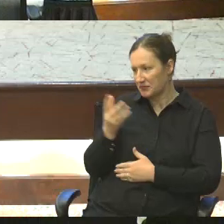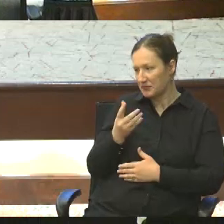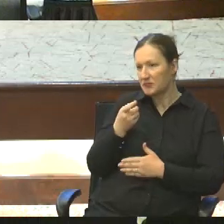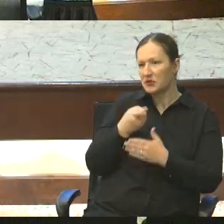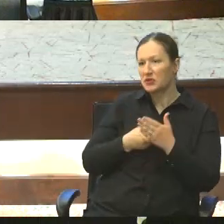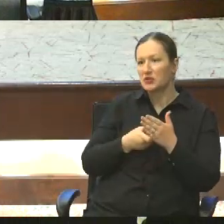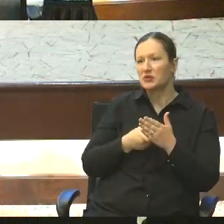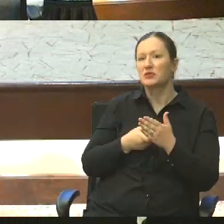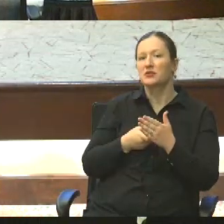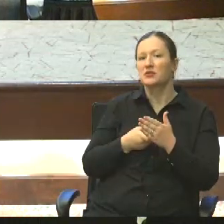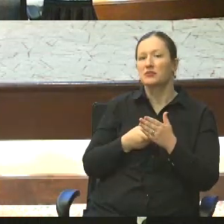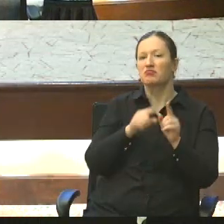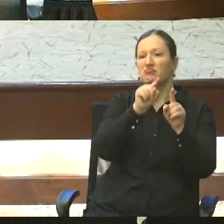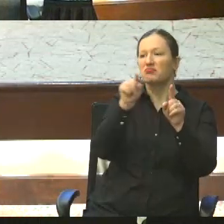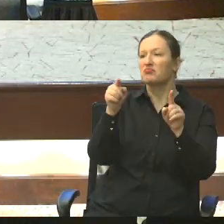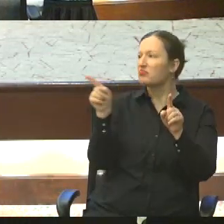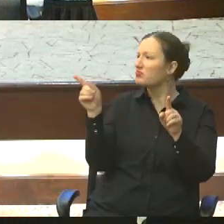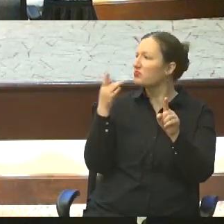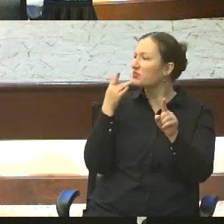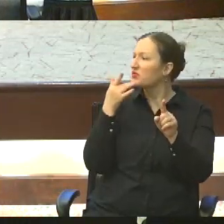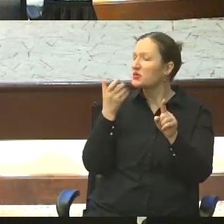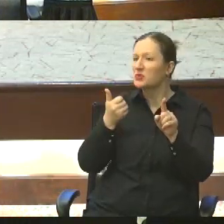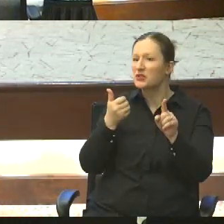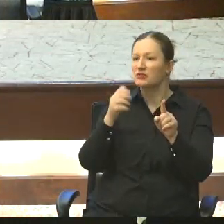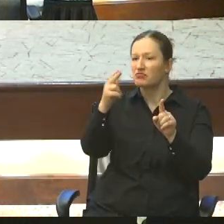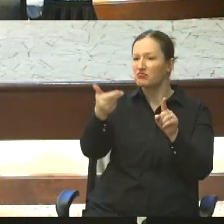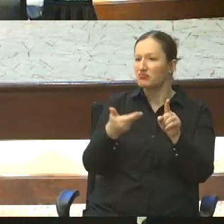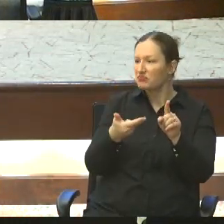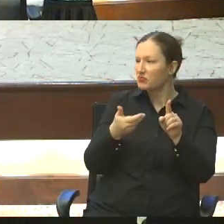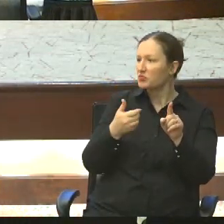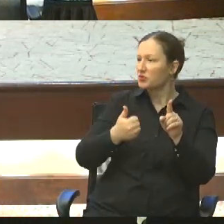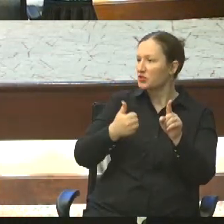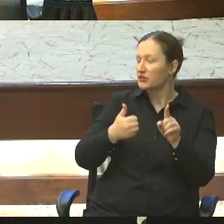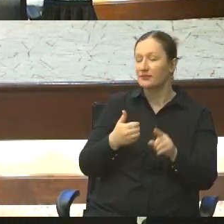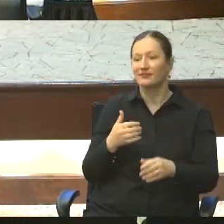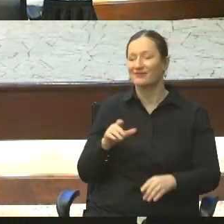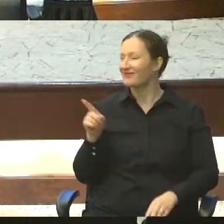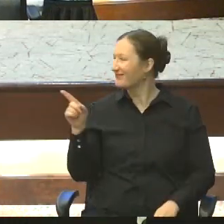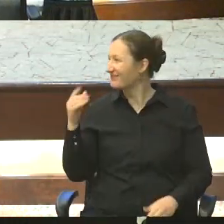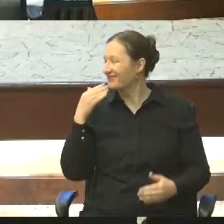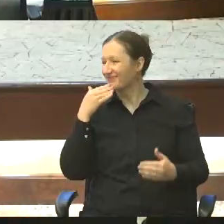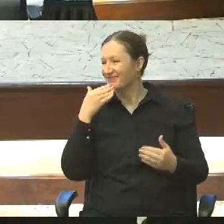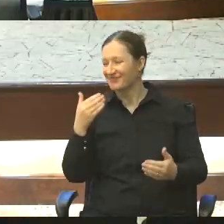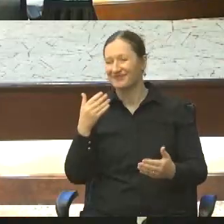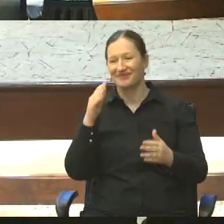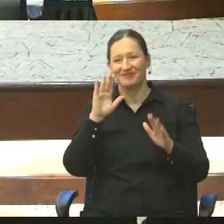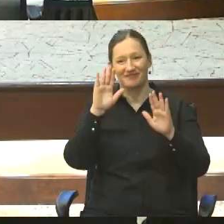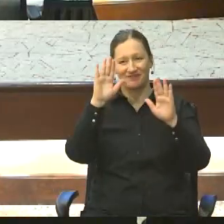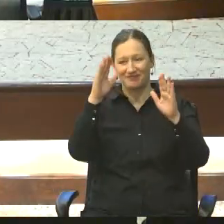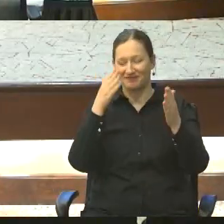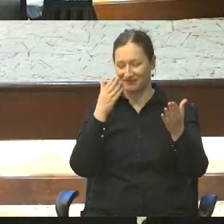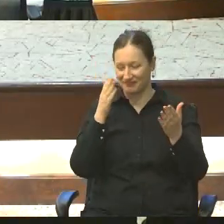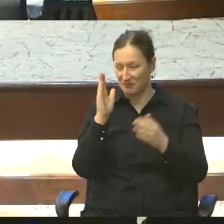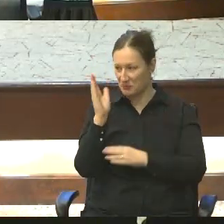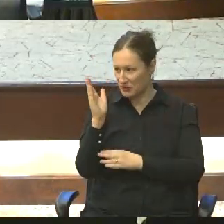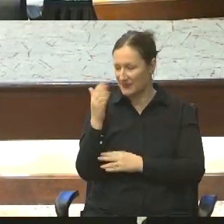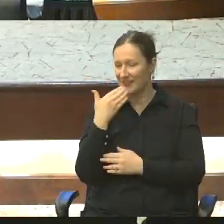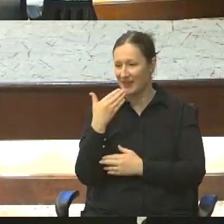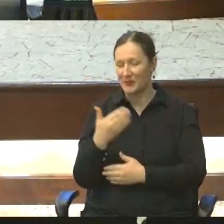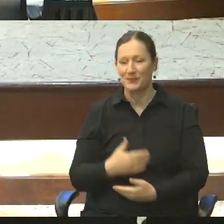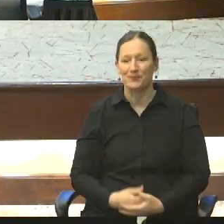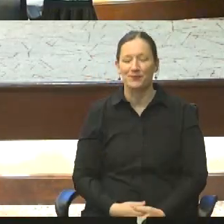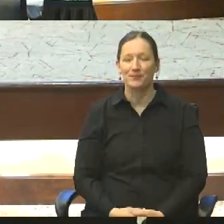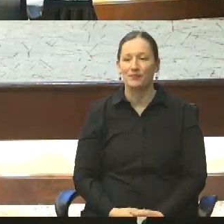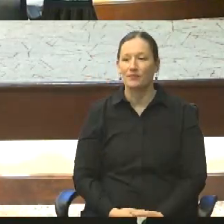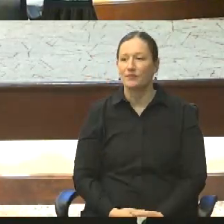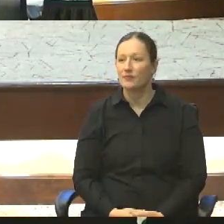Great. Thank you very much. Yeah, Michael, great presentation, good information. Appreciate your work out there. The last item,